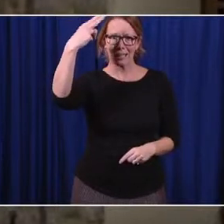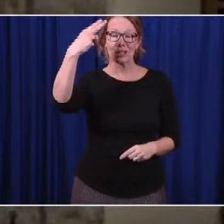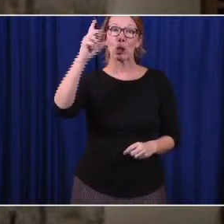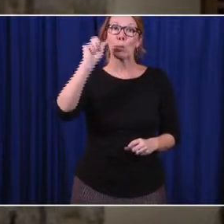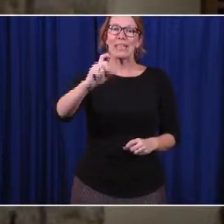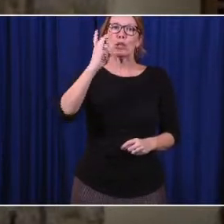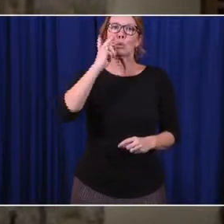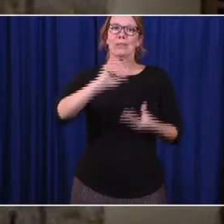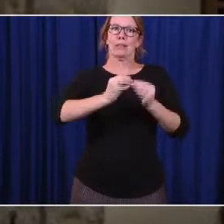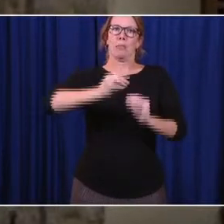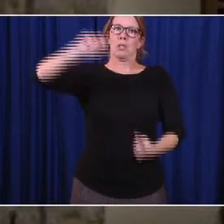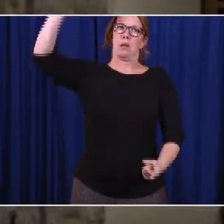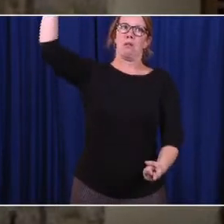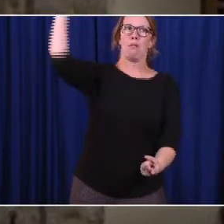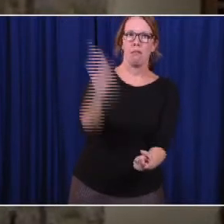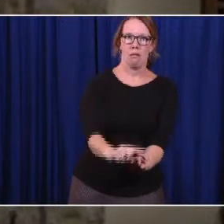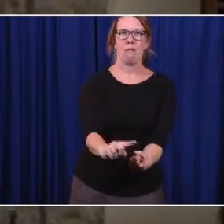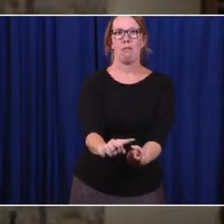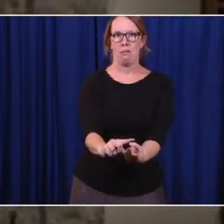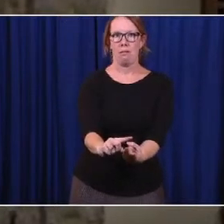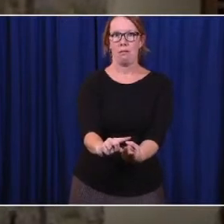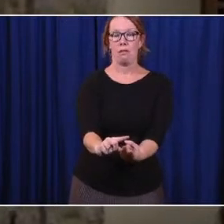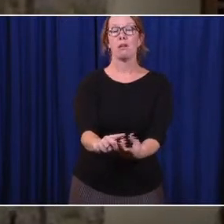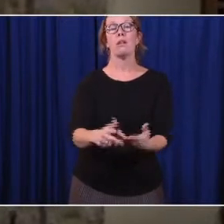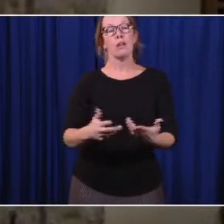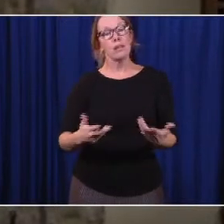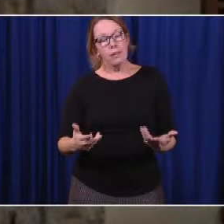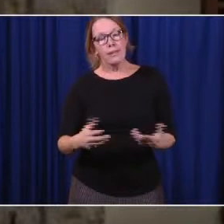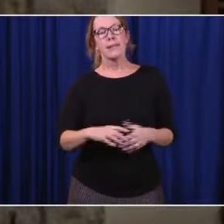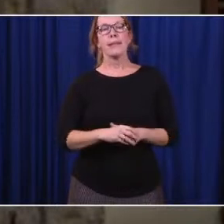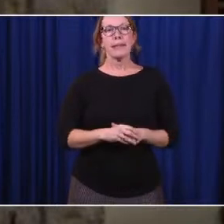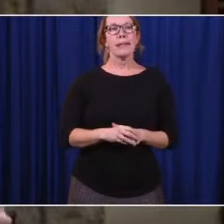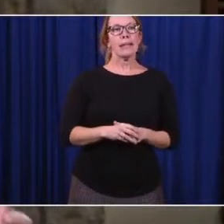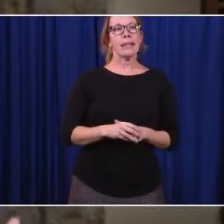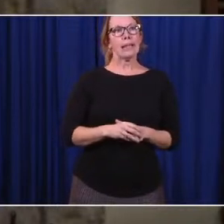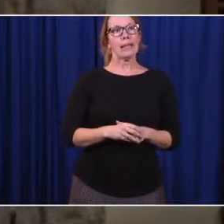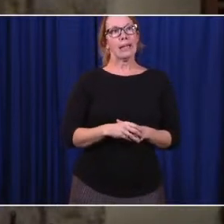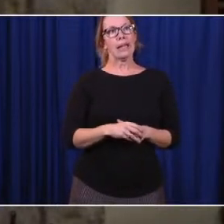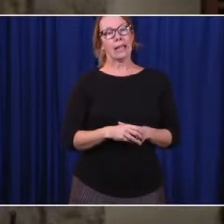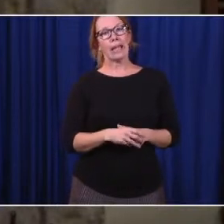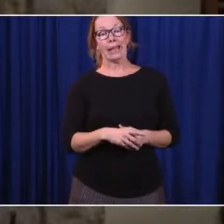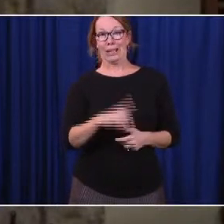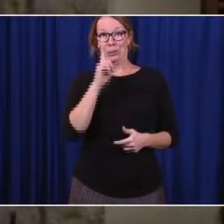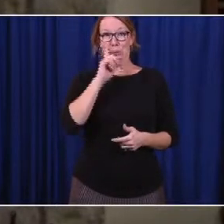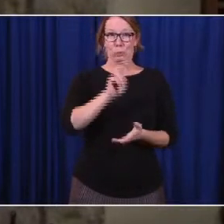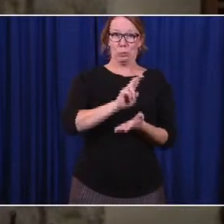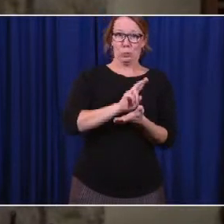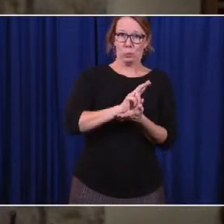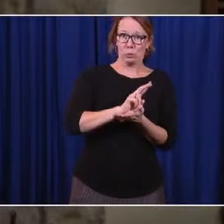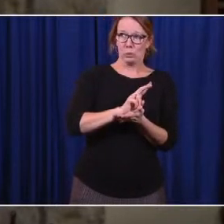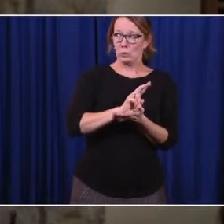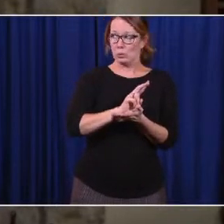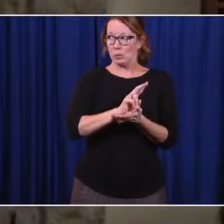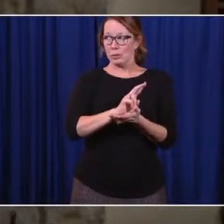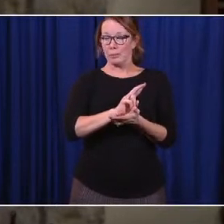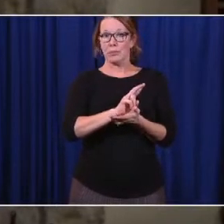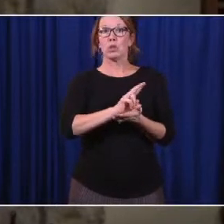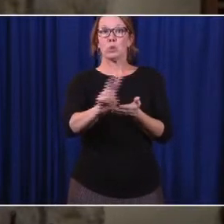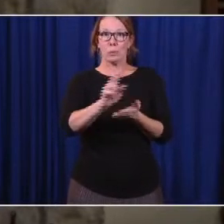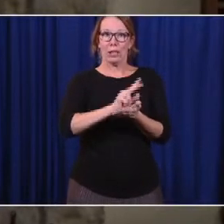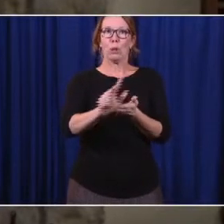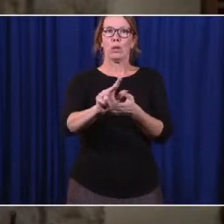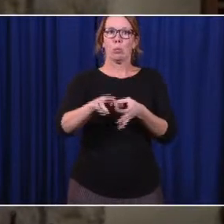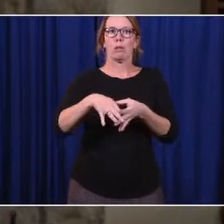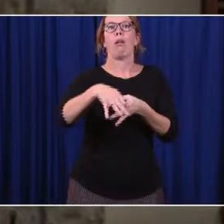coming down. And there's a lag. There's a 2 to 3 week lag before a case, someone